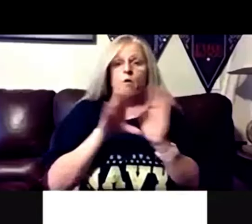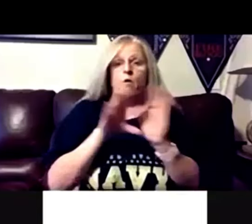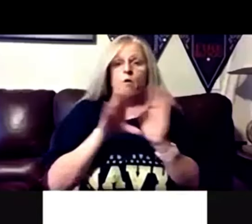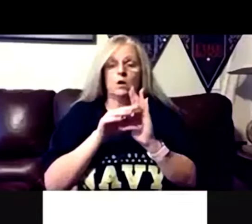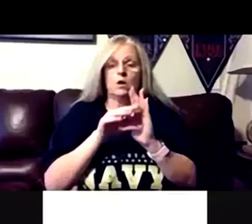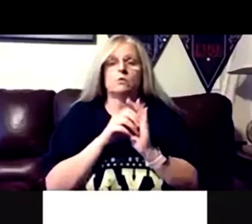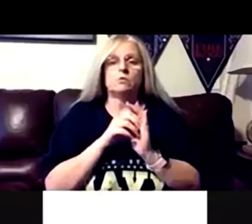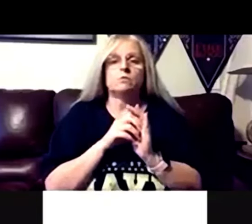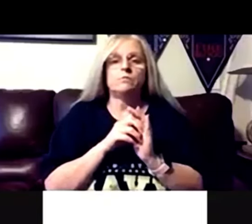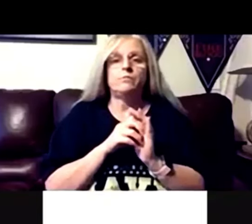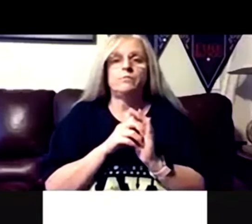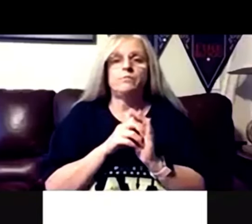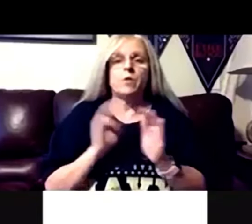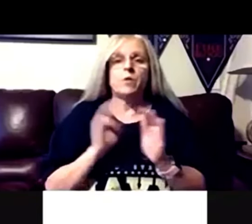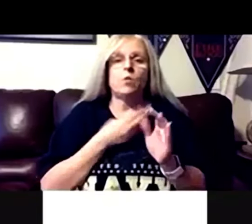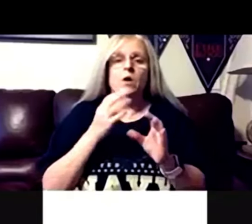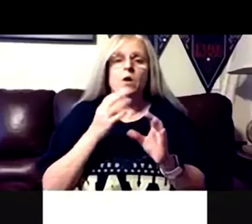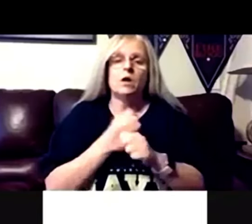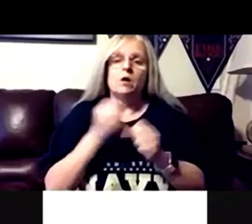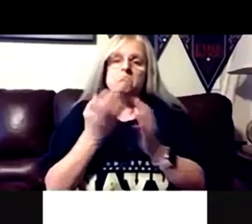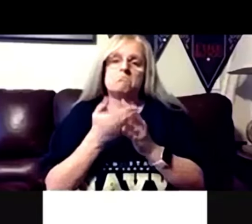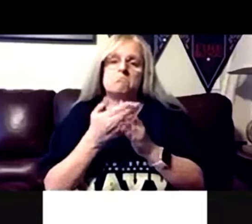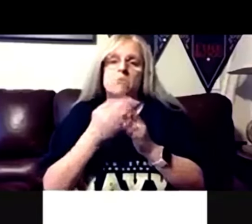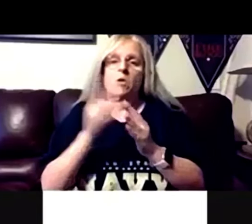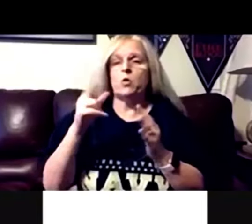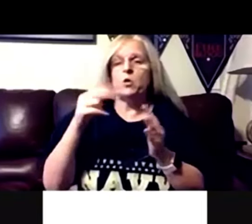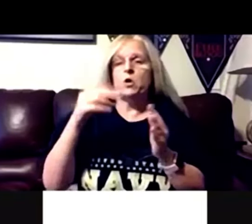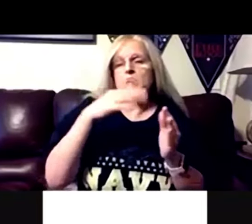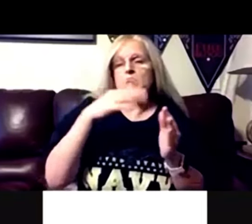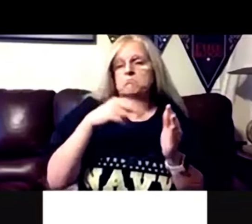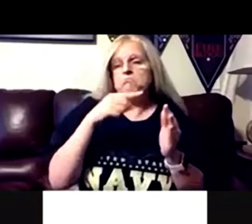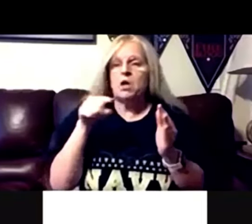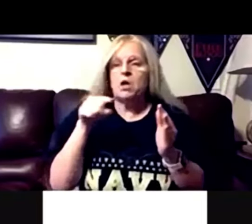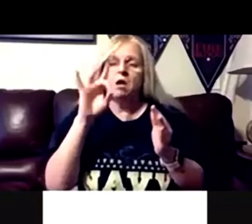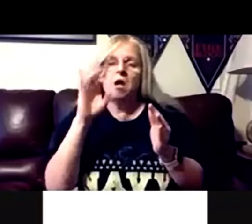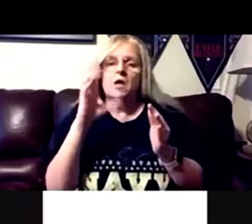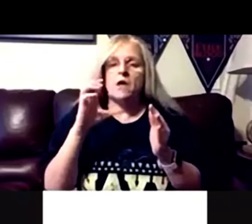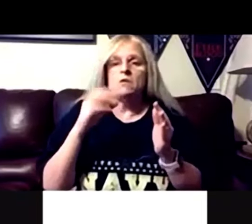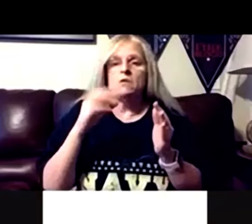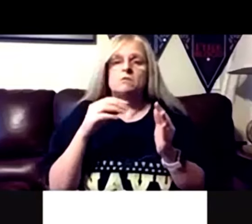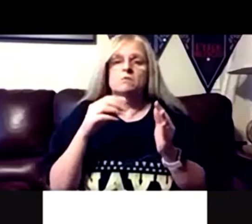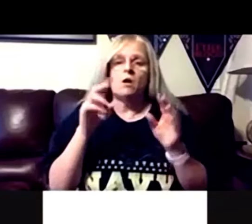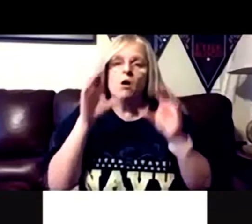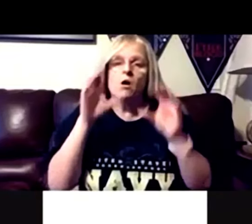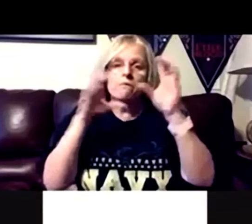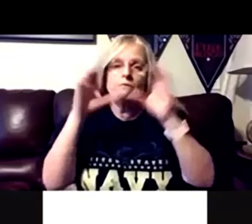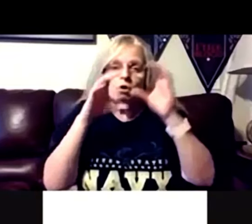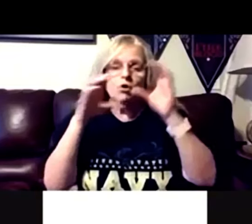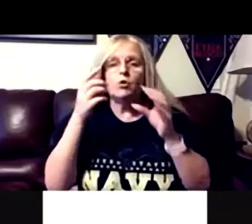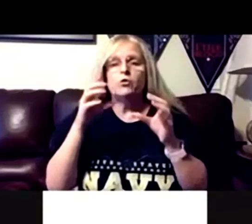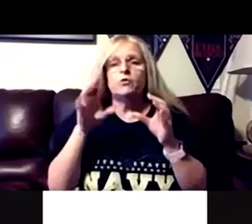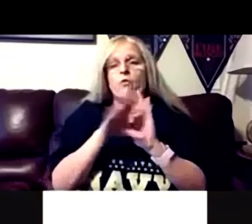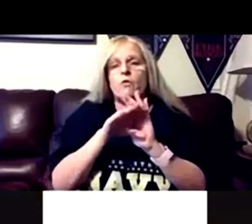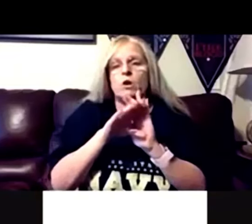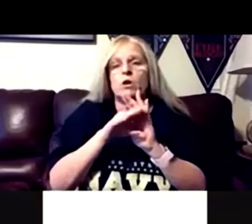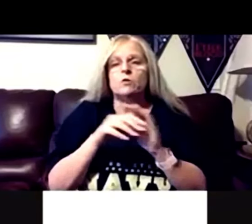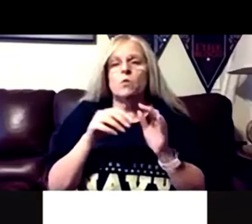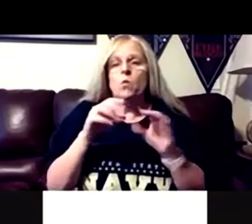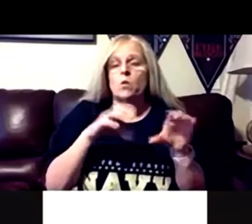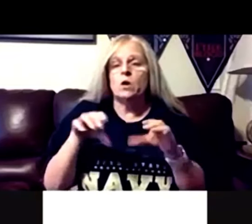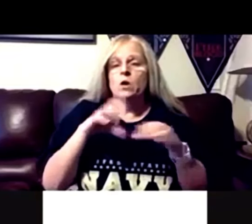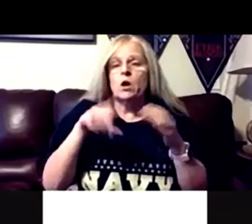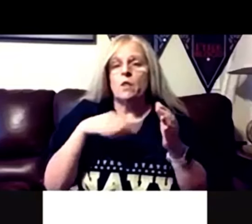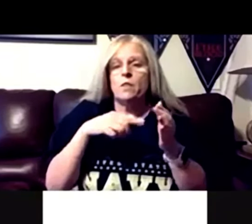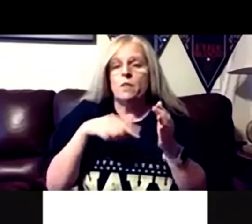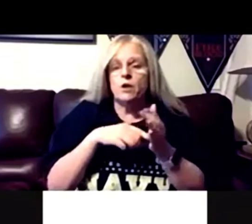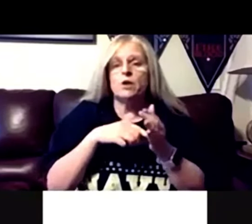we get between 3,000 and 8,000 views per video. And when he did this with 2 videos,